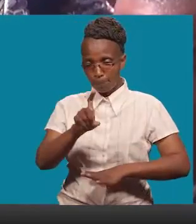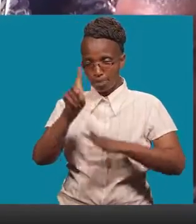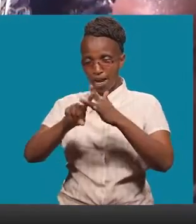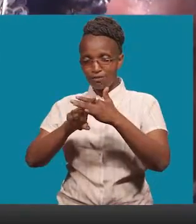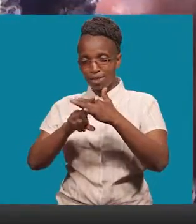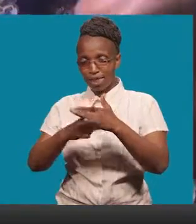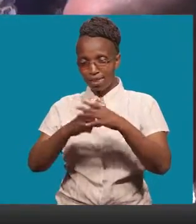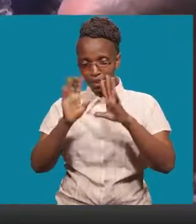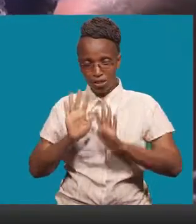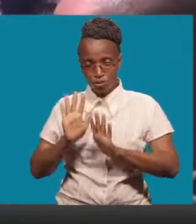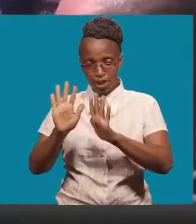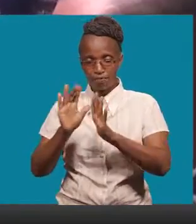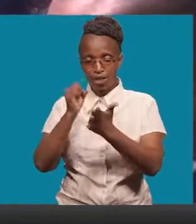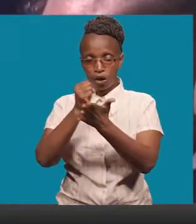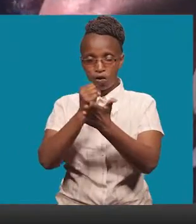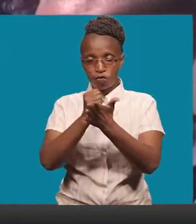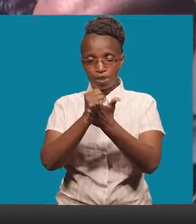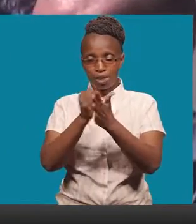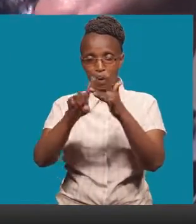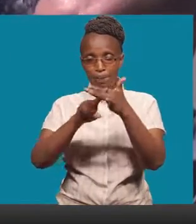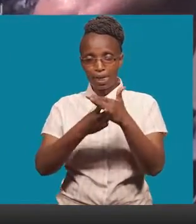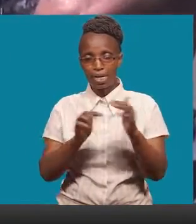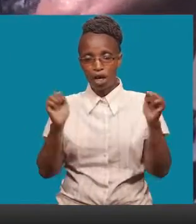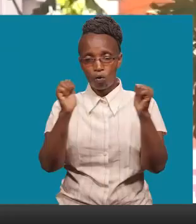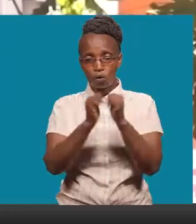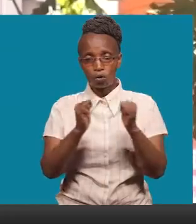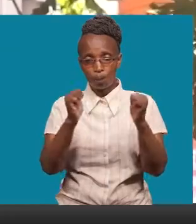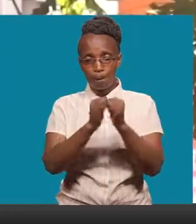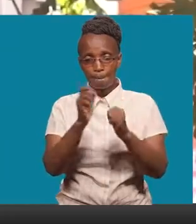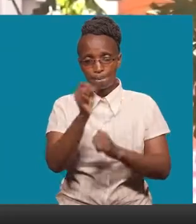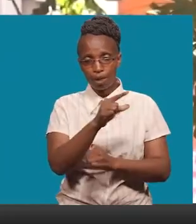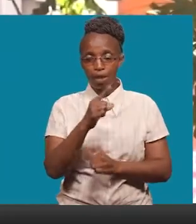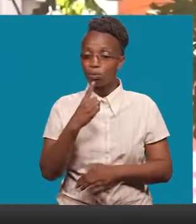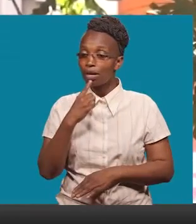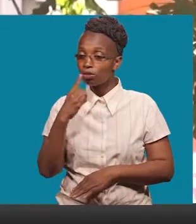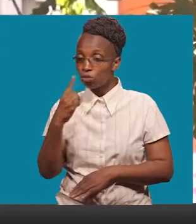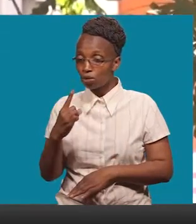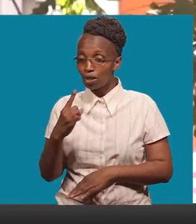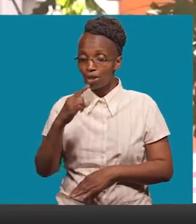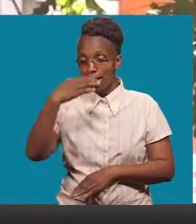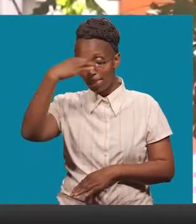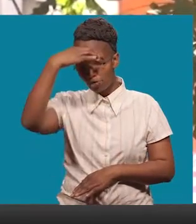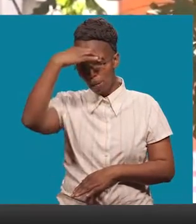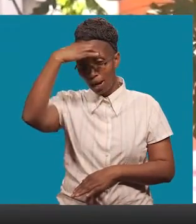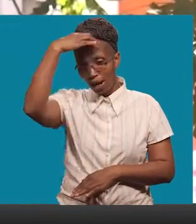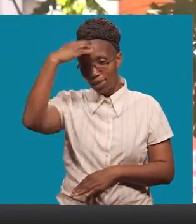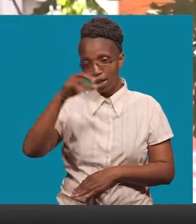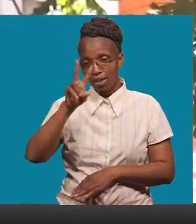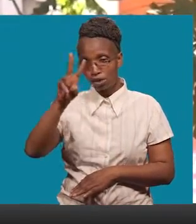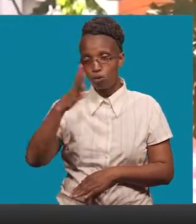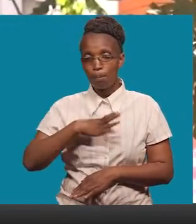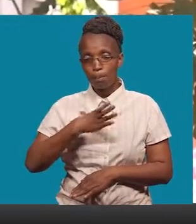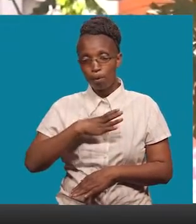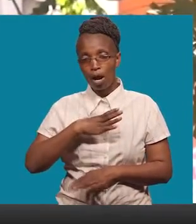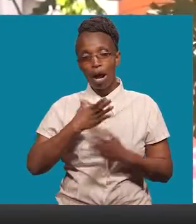afisini kuanzia tarehe 17 mwezi huu wa Oktoba. And yet we are told that Chebukati and his two